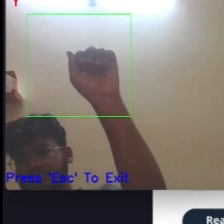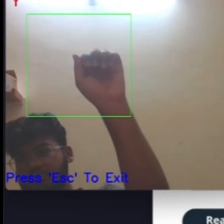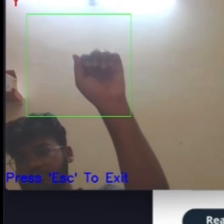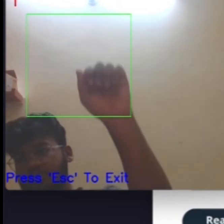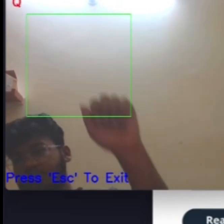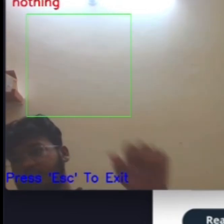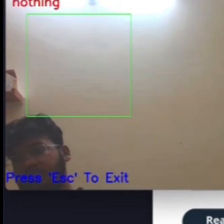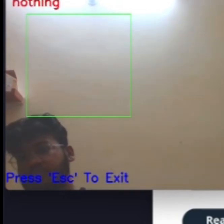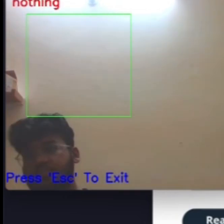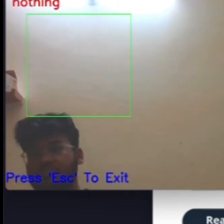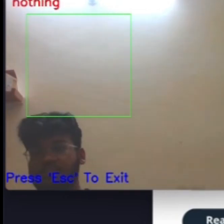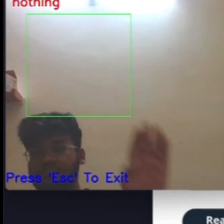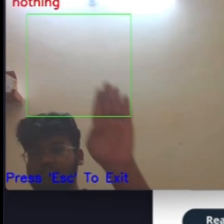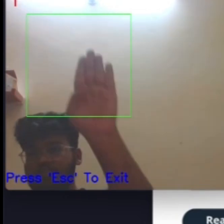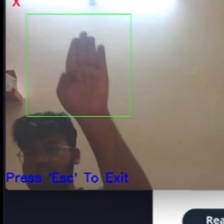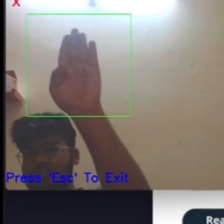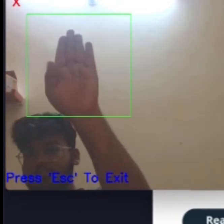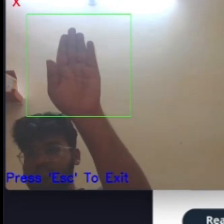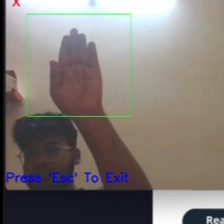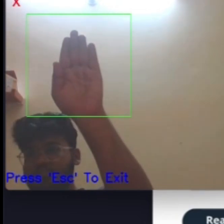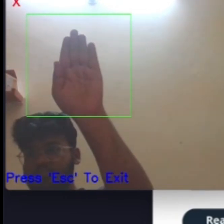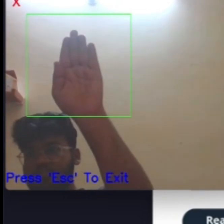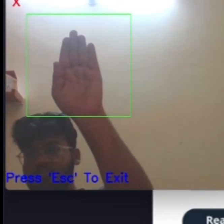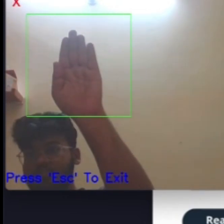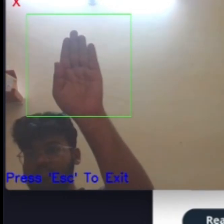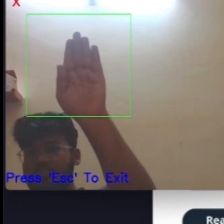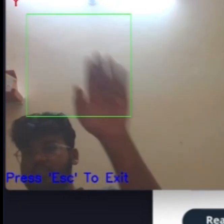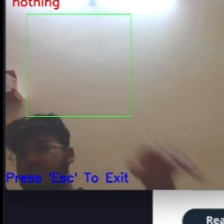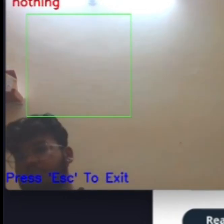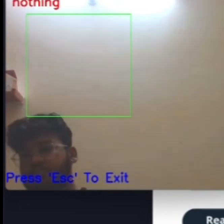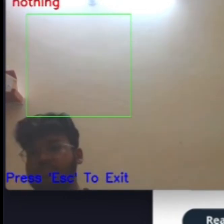okay, X.